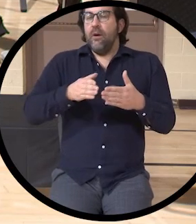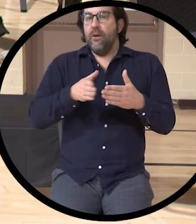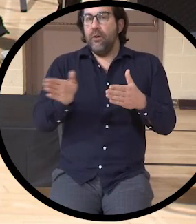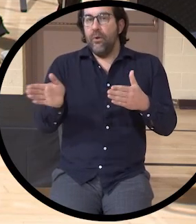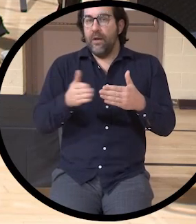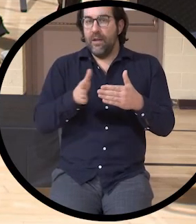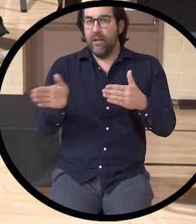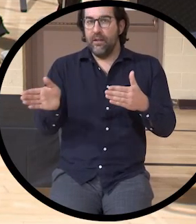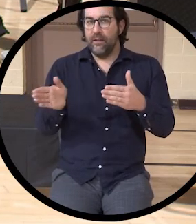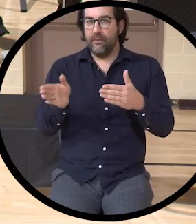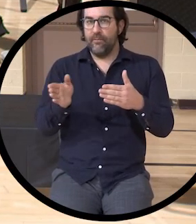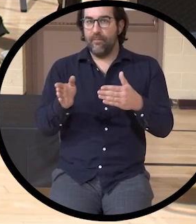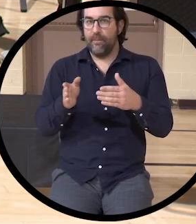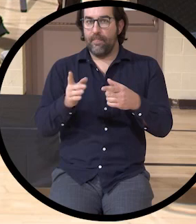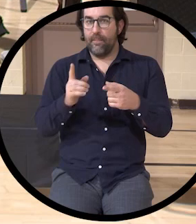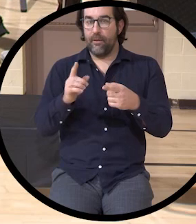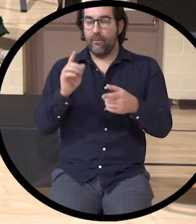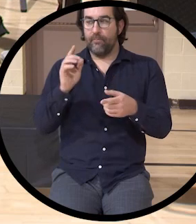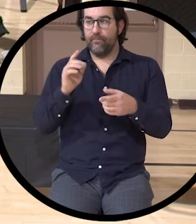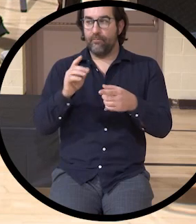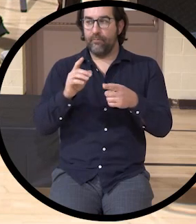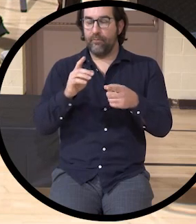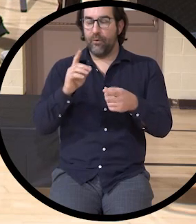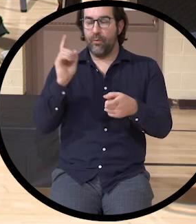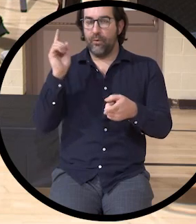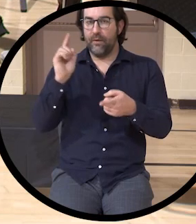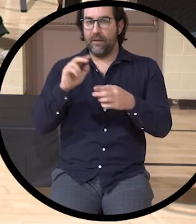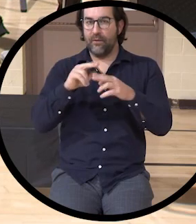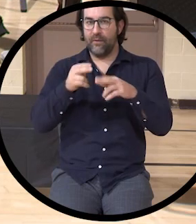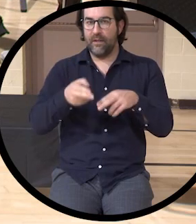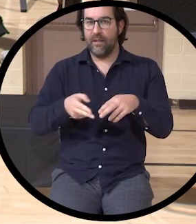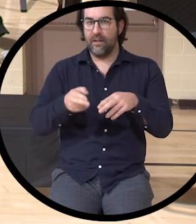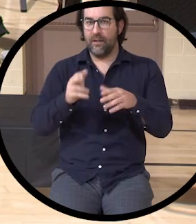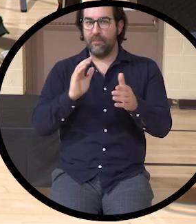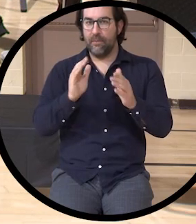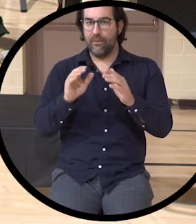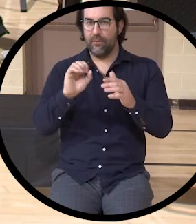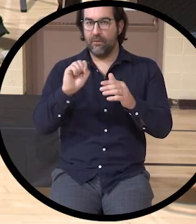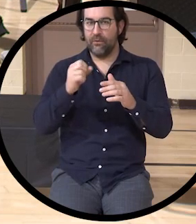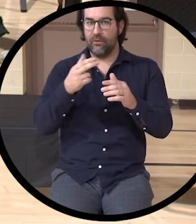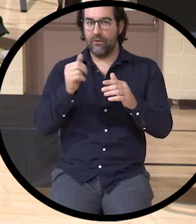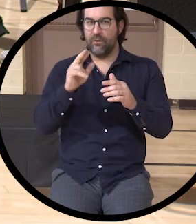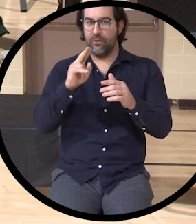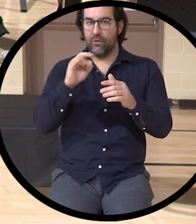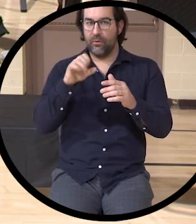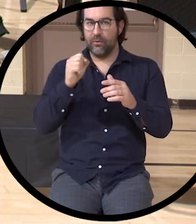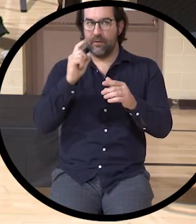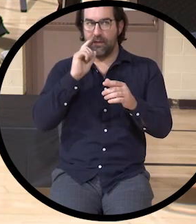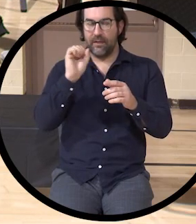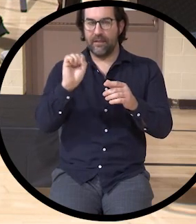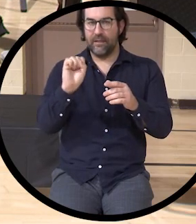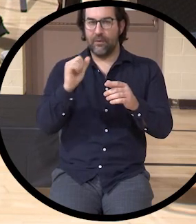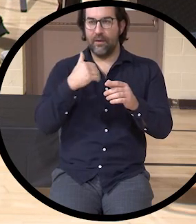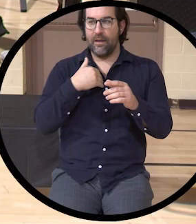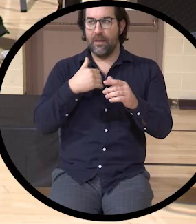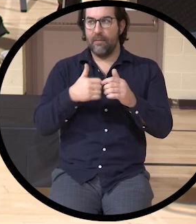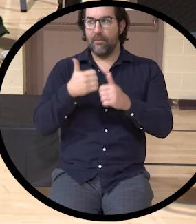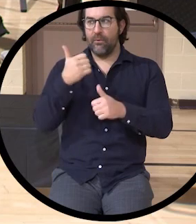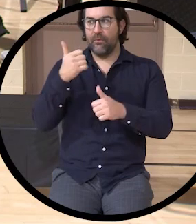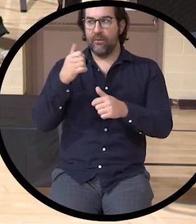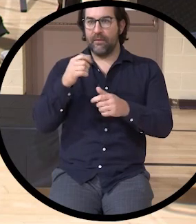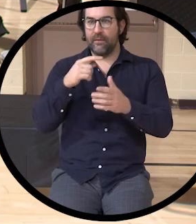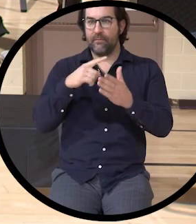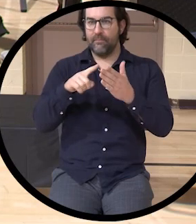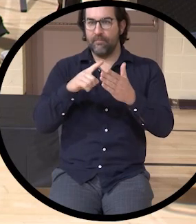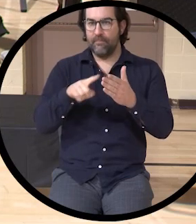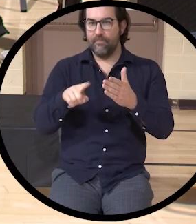go down with a bike lane compared to a shared condition or sharrows. That's something that I think Seattle had the most significant study